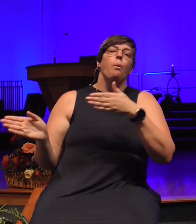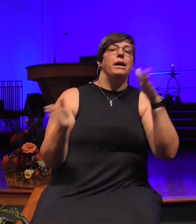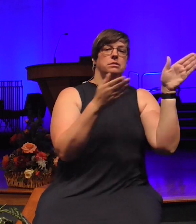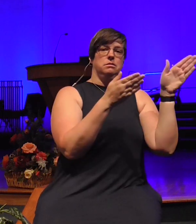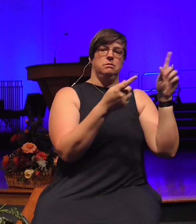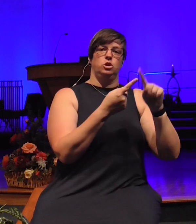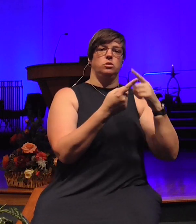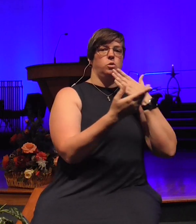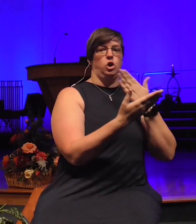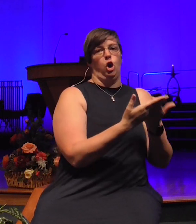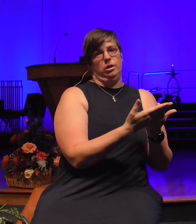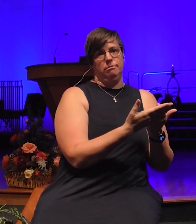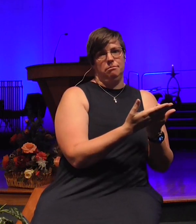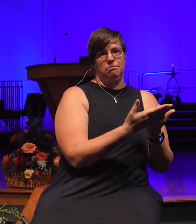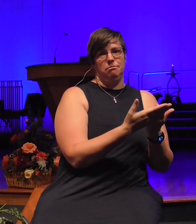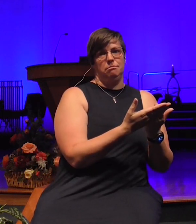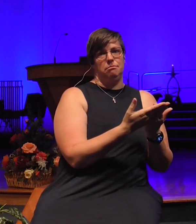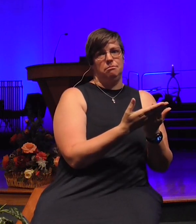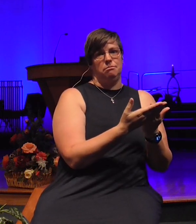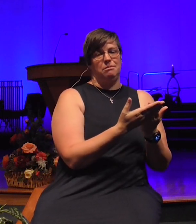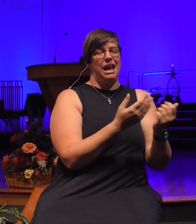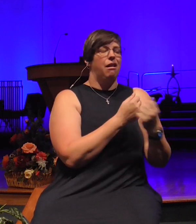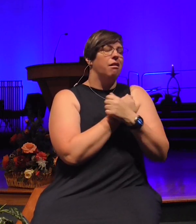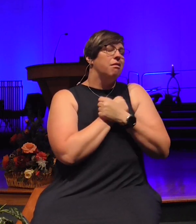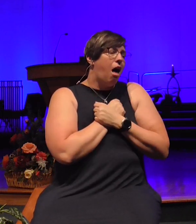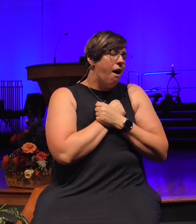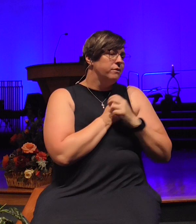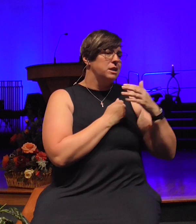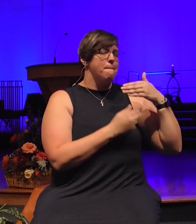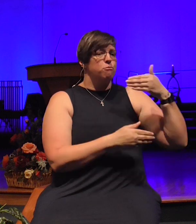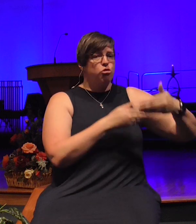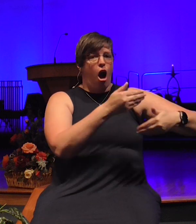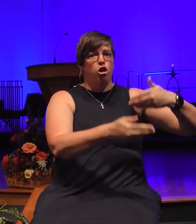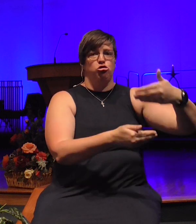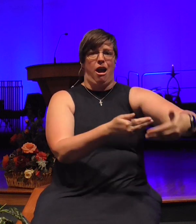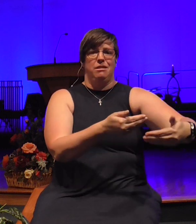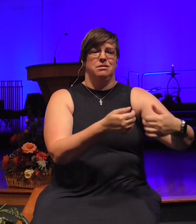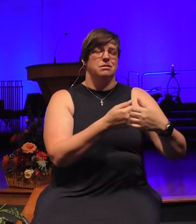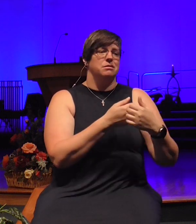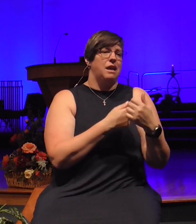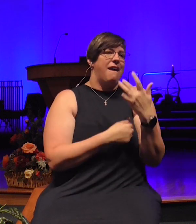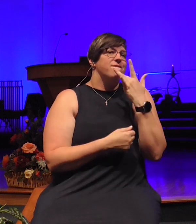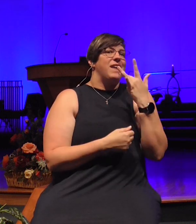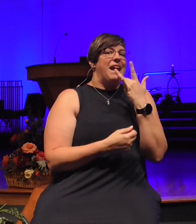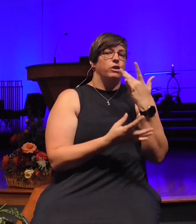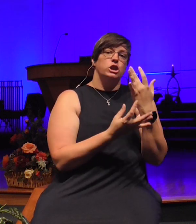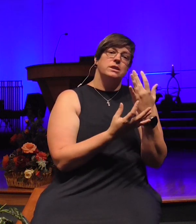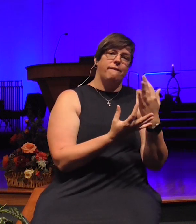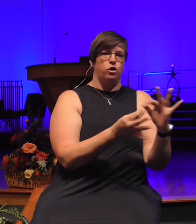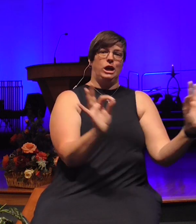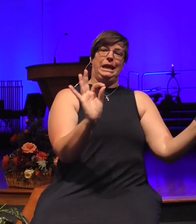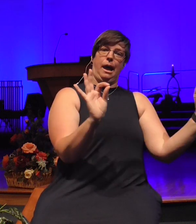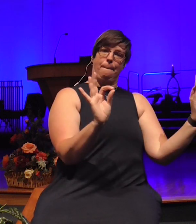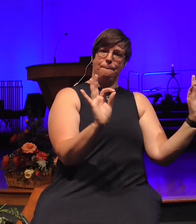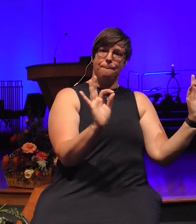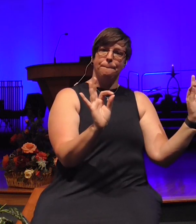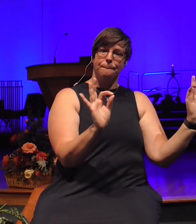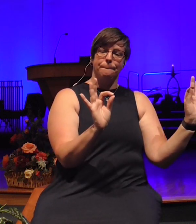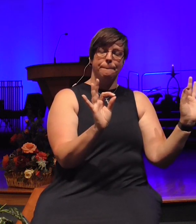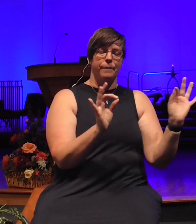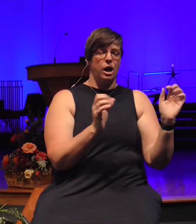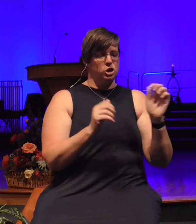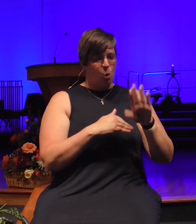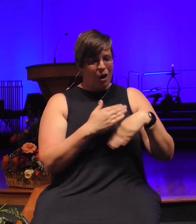well-being, that it loves progress, that it favors freedom, that it's bringing all of us